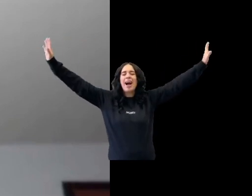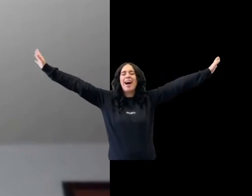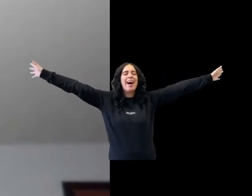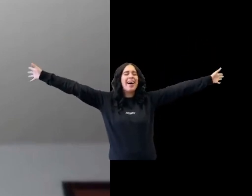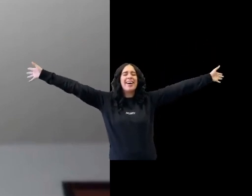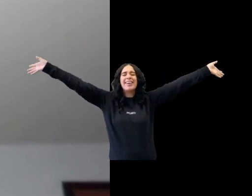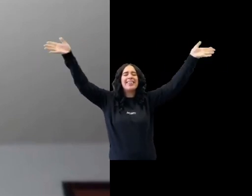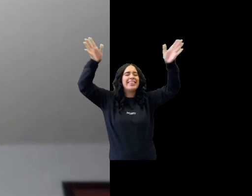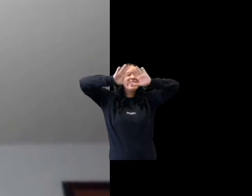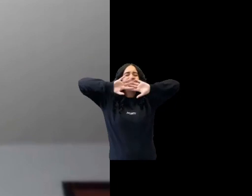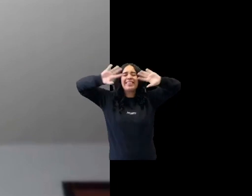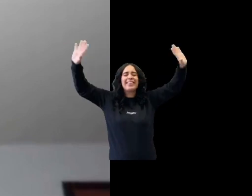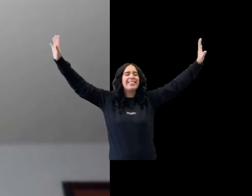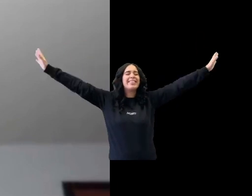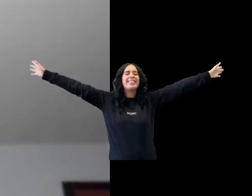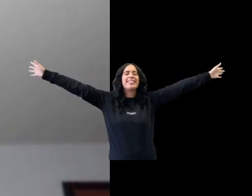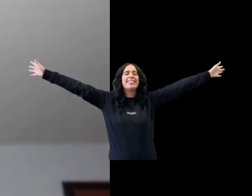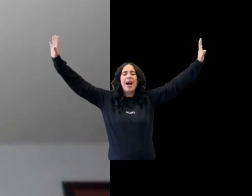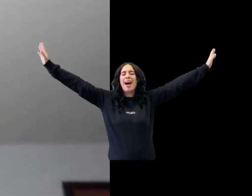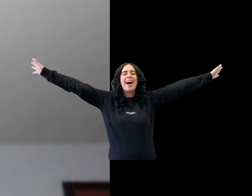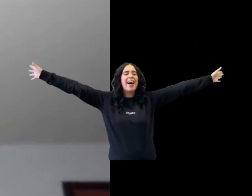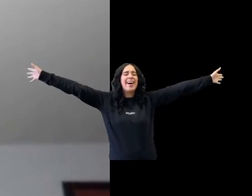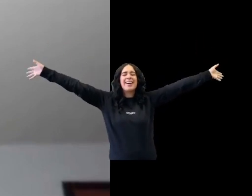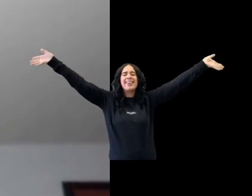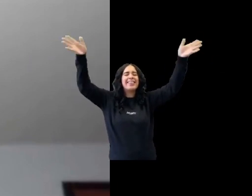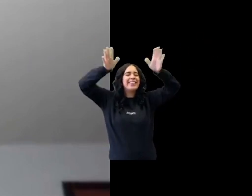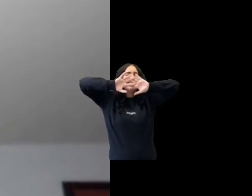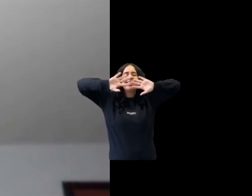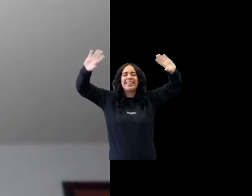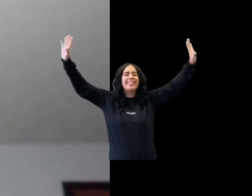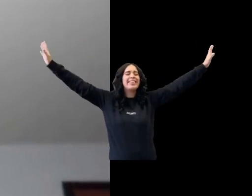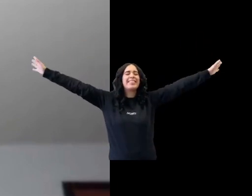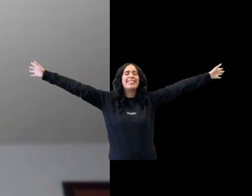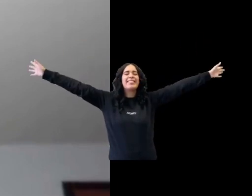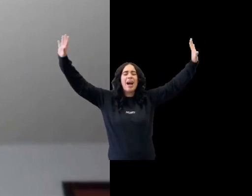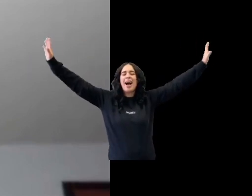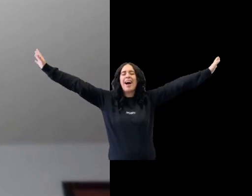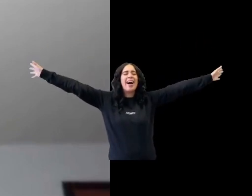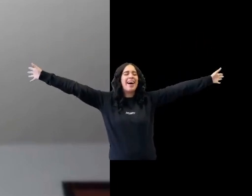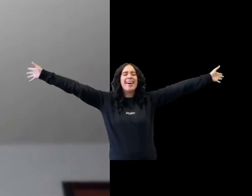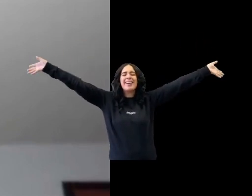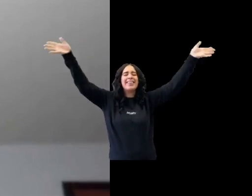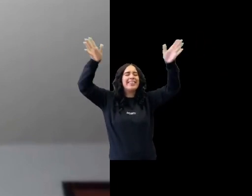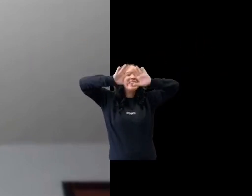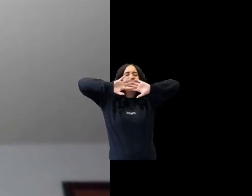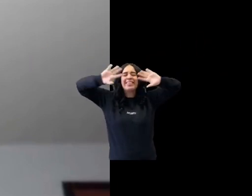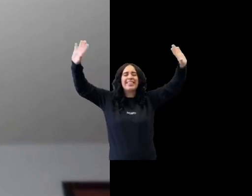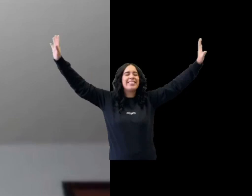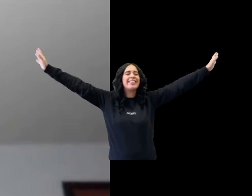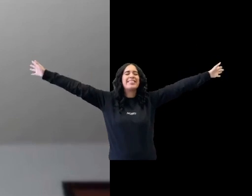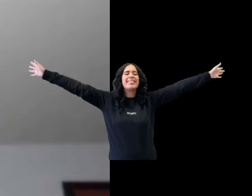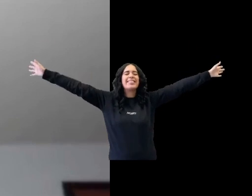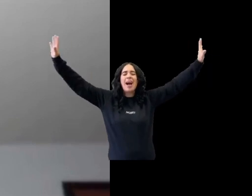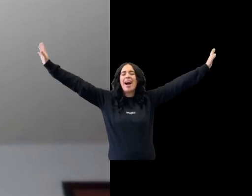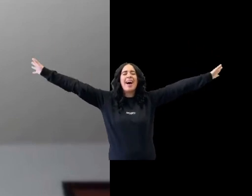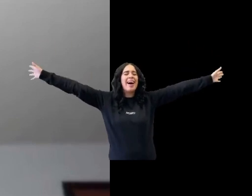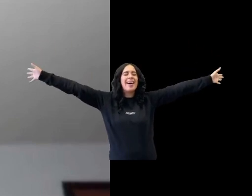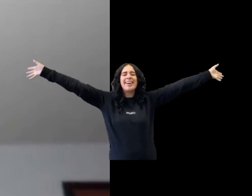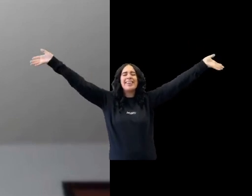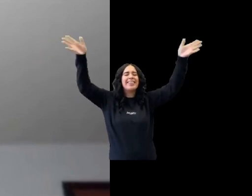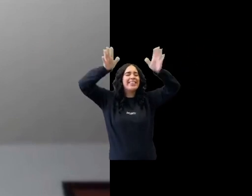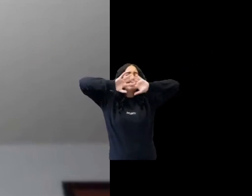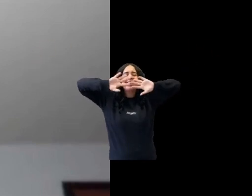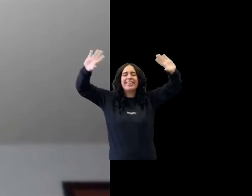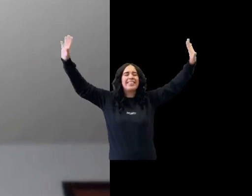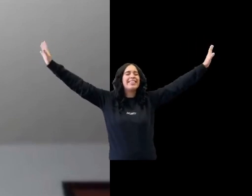drug use? I don't think Jasmine is doing, no, I do not. I think the girl is a little, you already